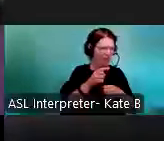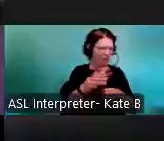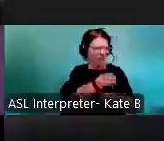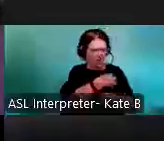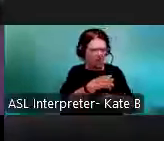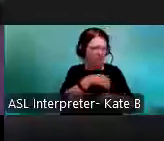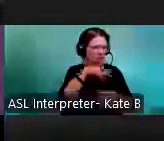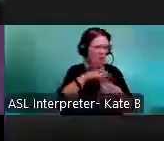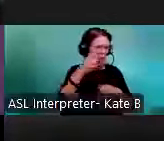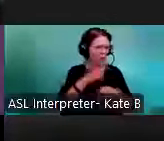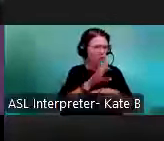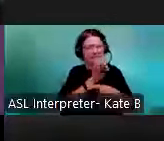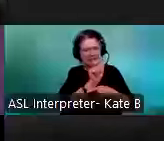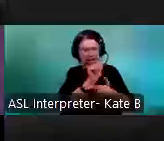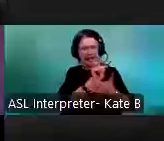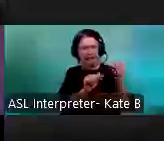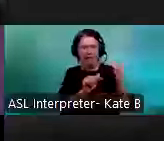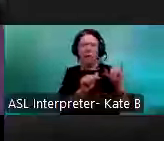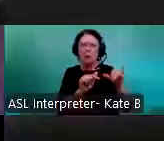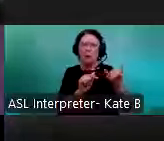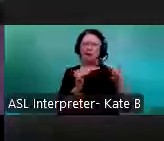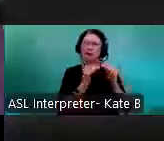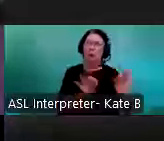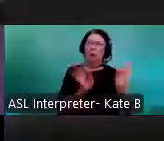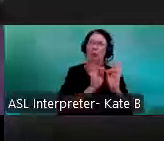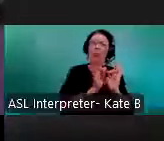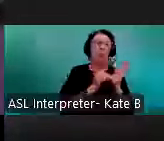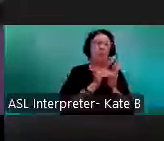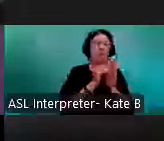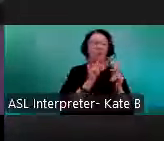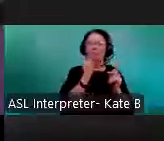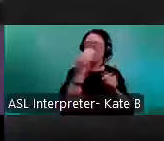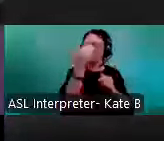they should participate in. Um,